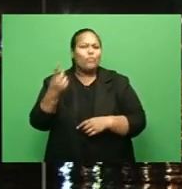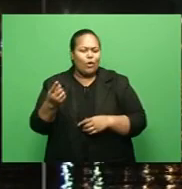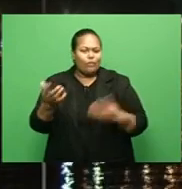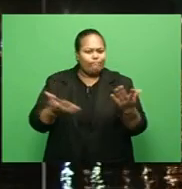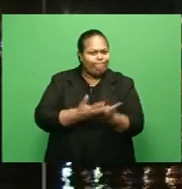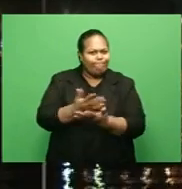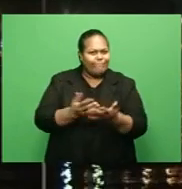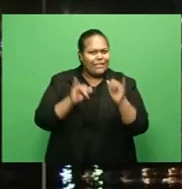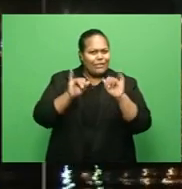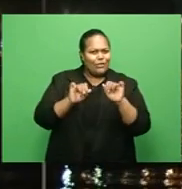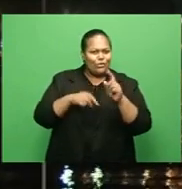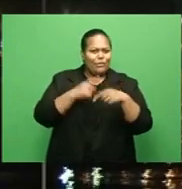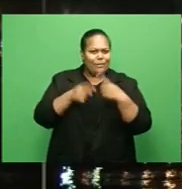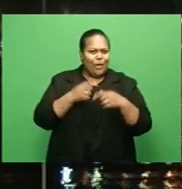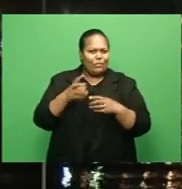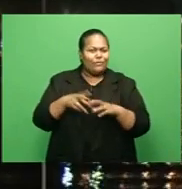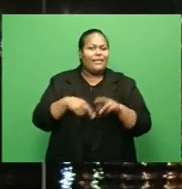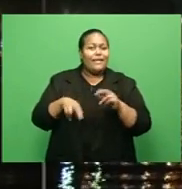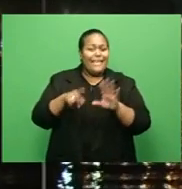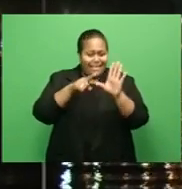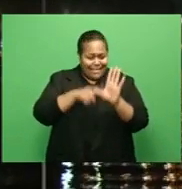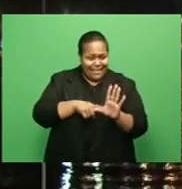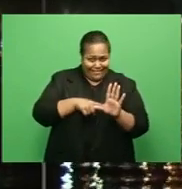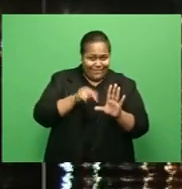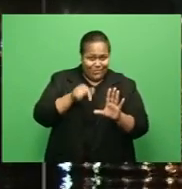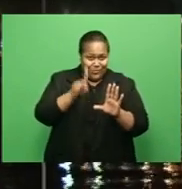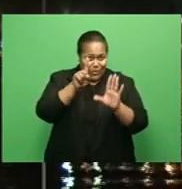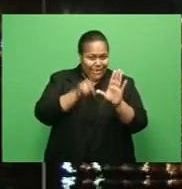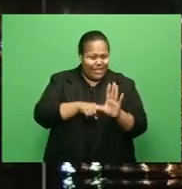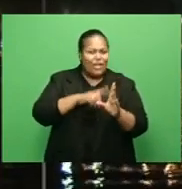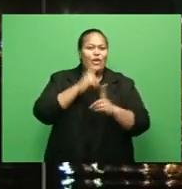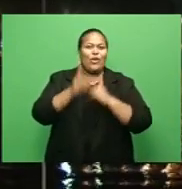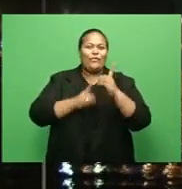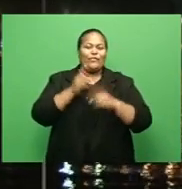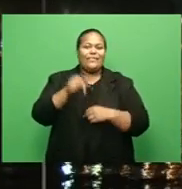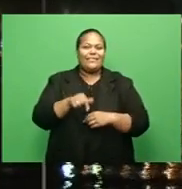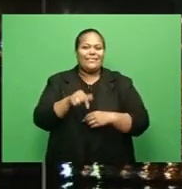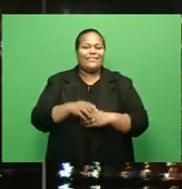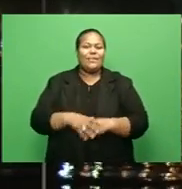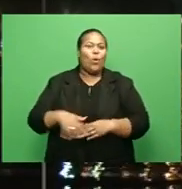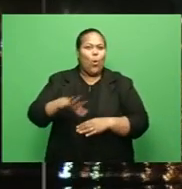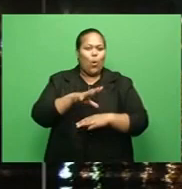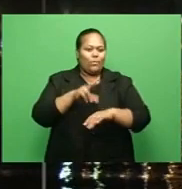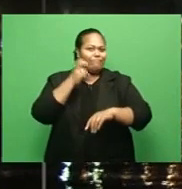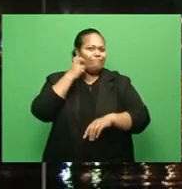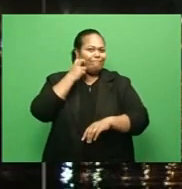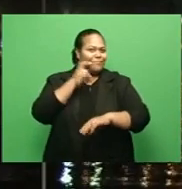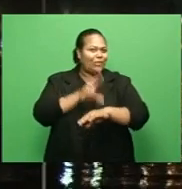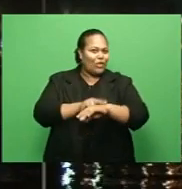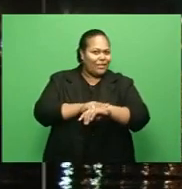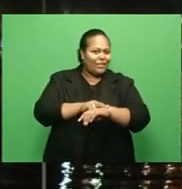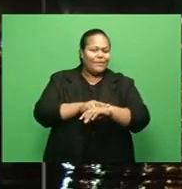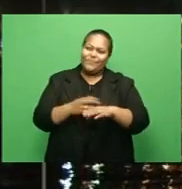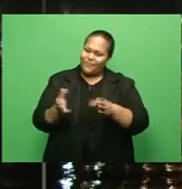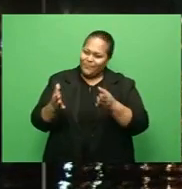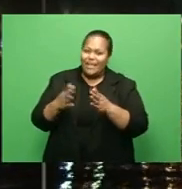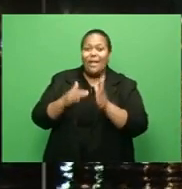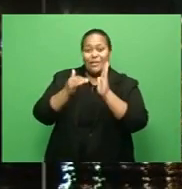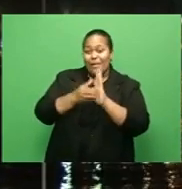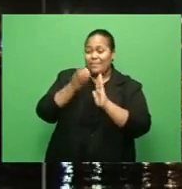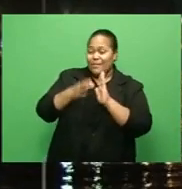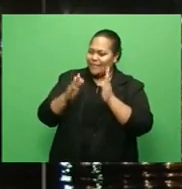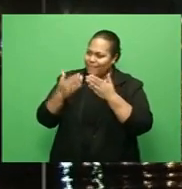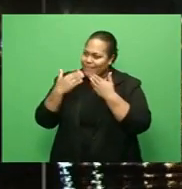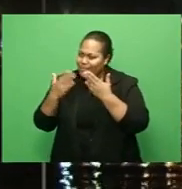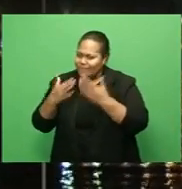annual Fiji Dental Association conference. Association President Vikash Singh says they're grateful of the support from donors as